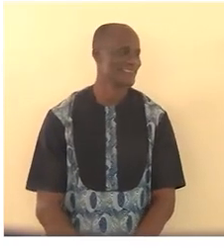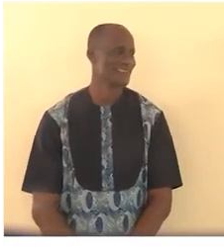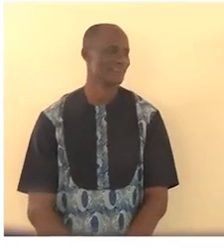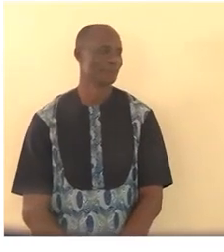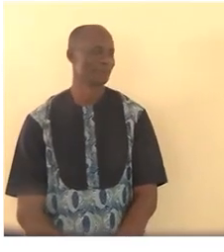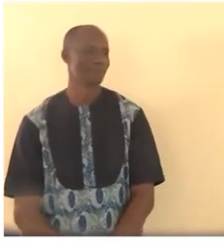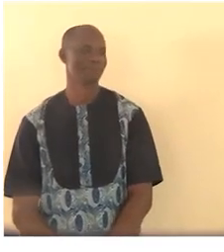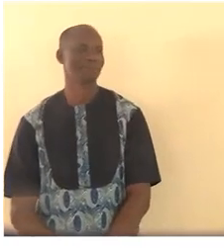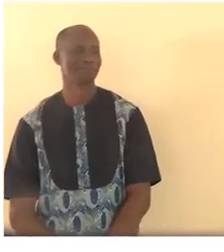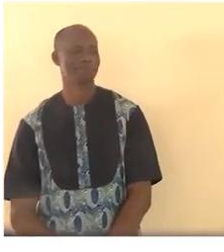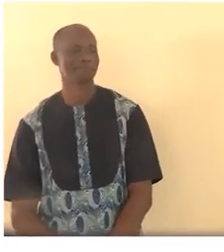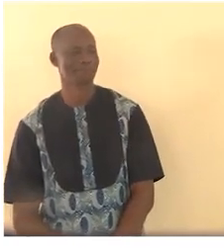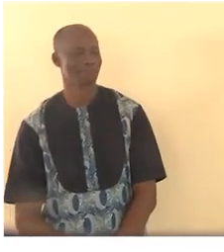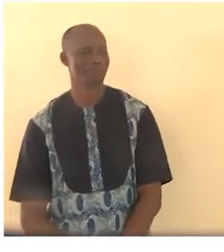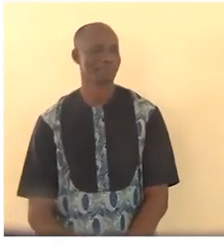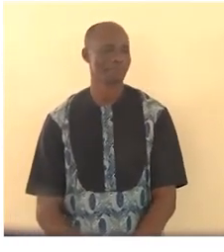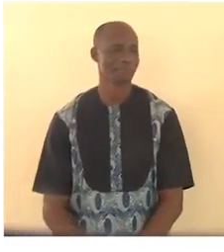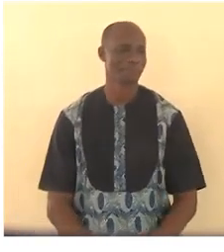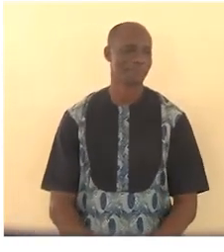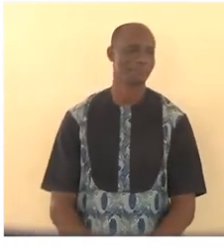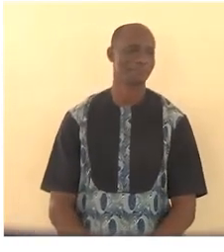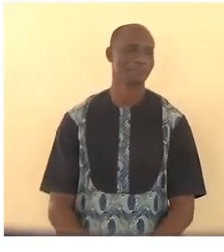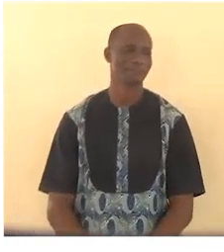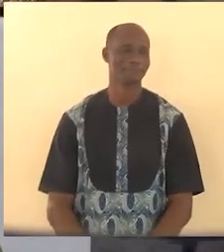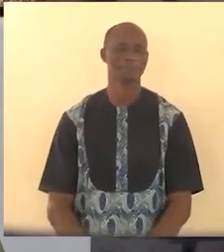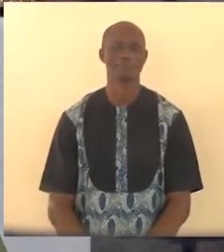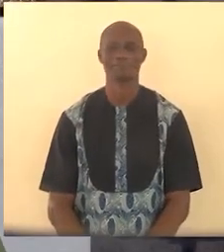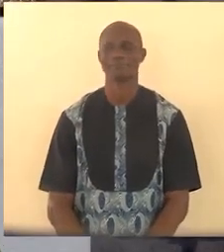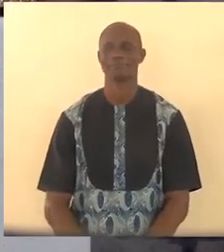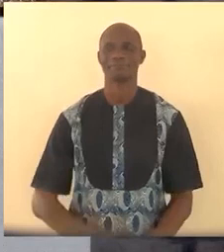of Etuno, and the Iyaigbe of Ikaraoro.